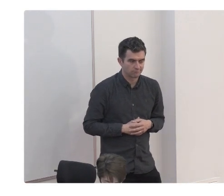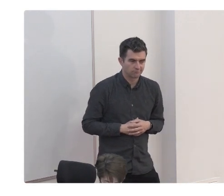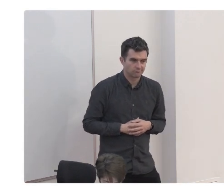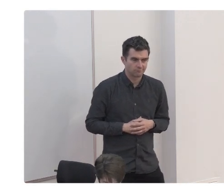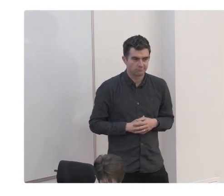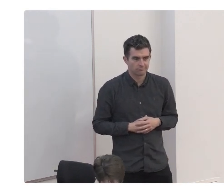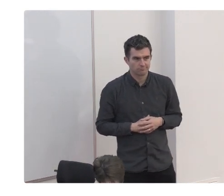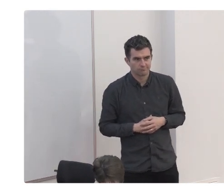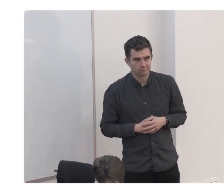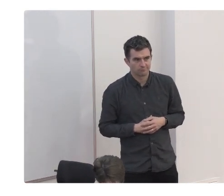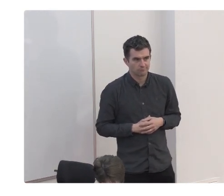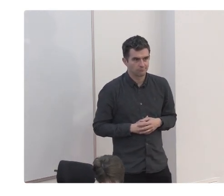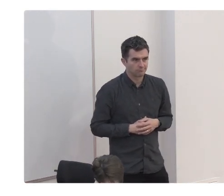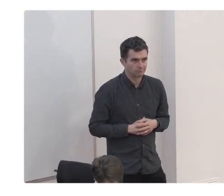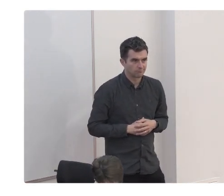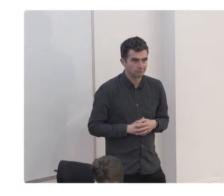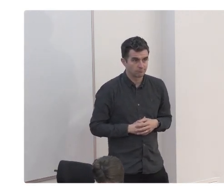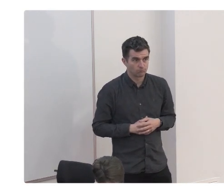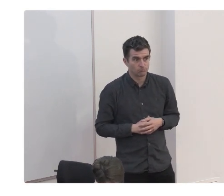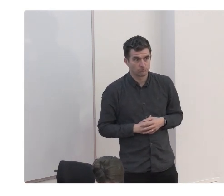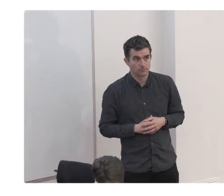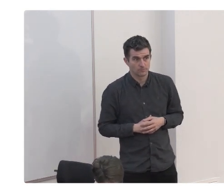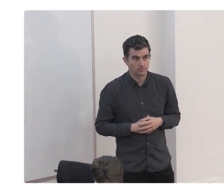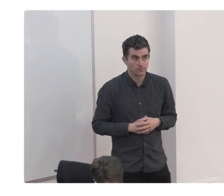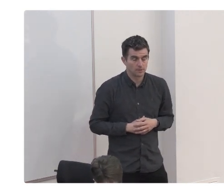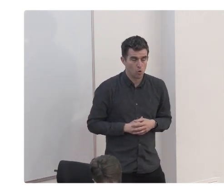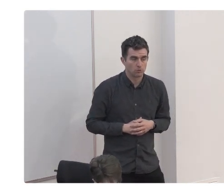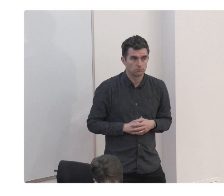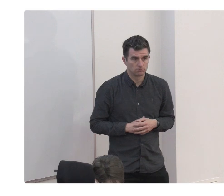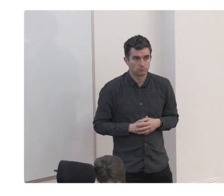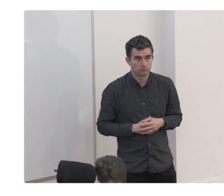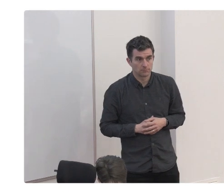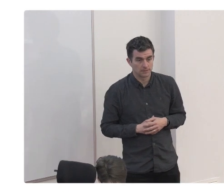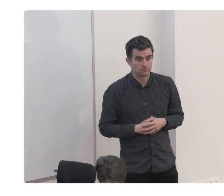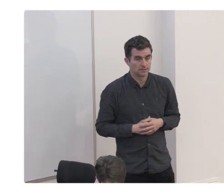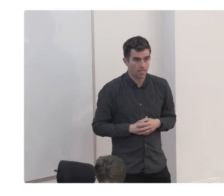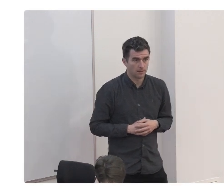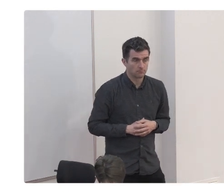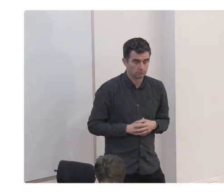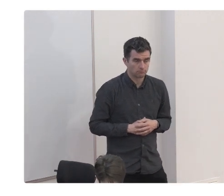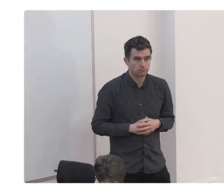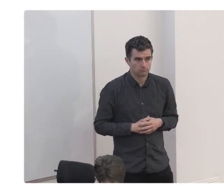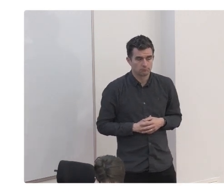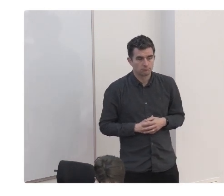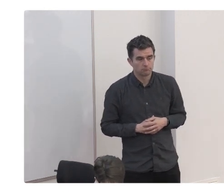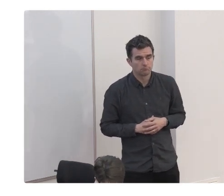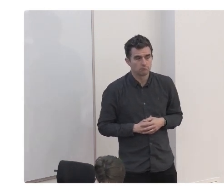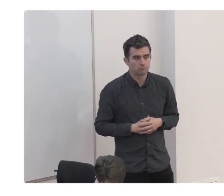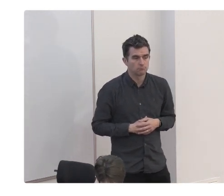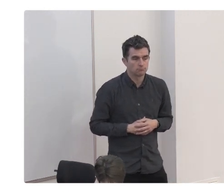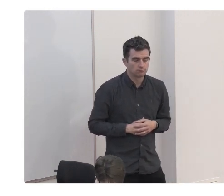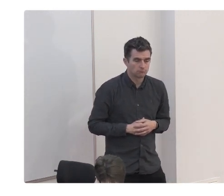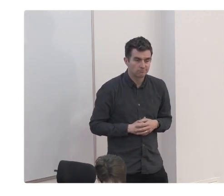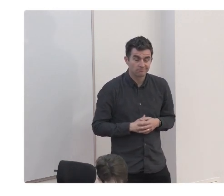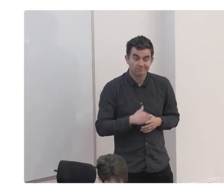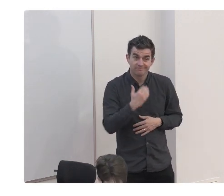activist and the activist for the rights of people with disability. I was in Afghanistan, I'm from Afghanistan,